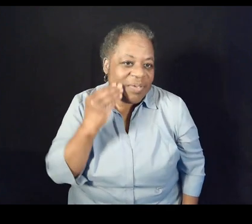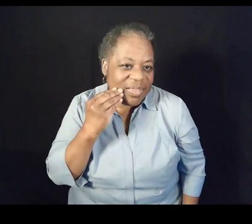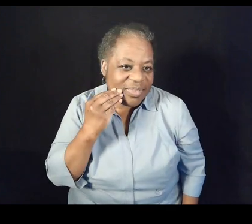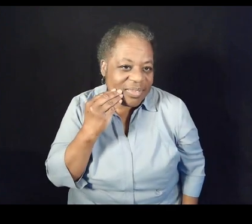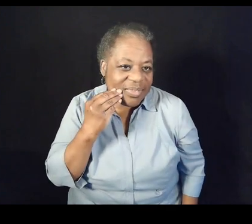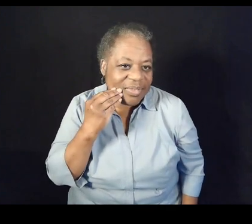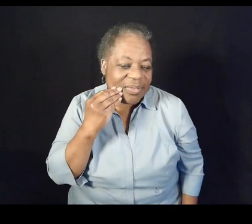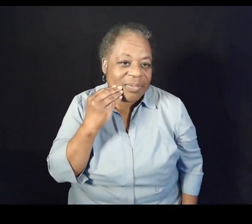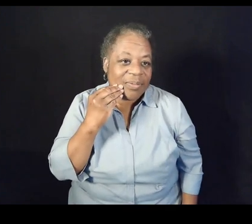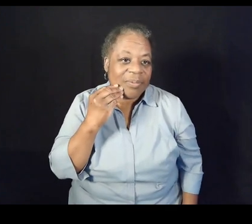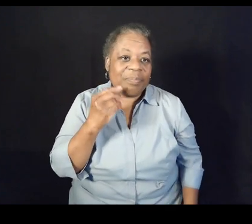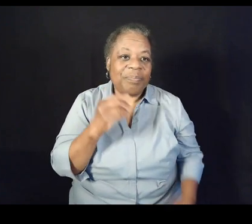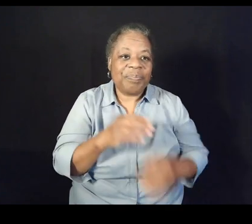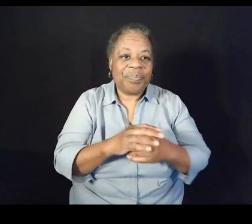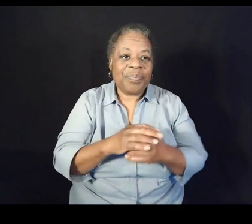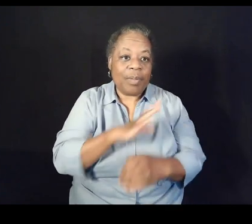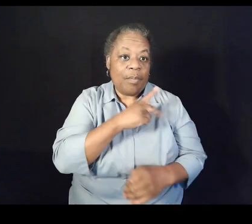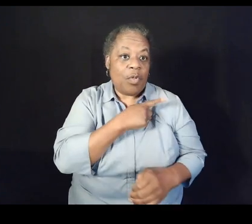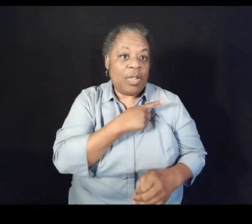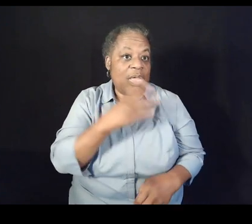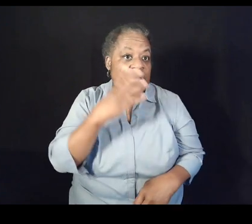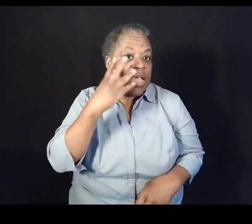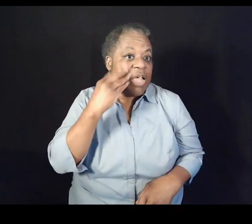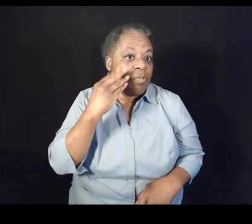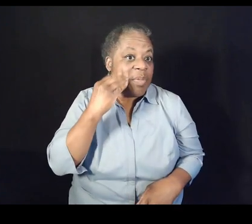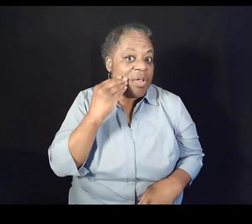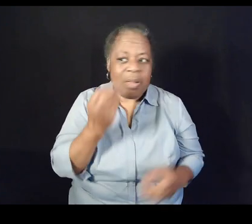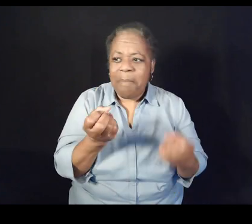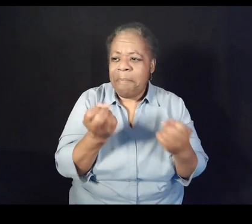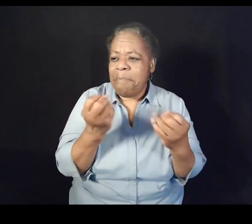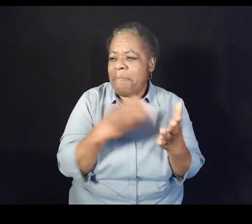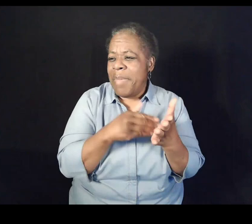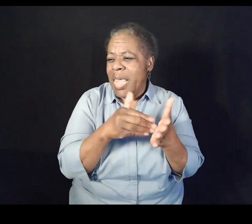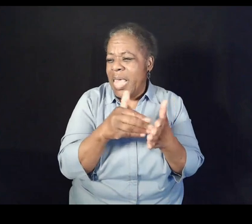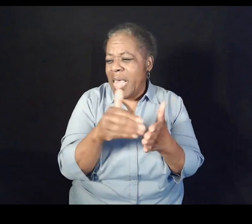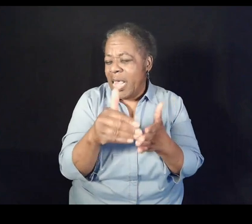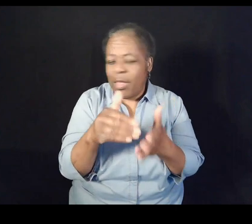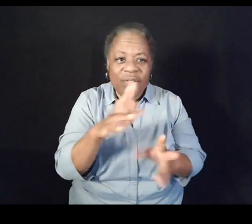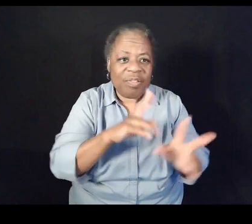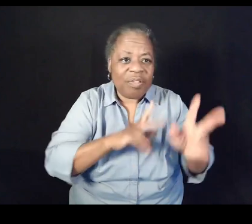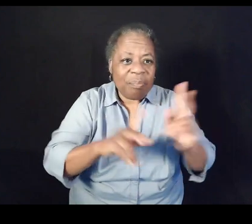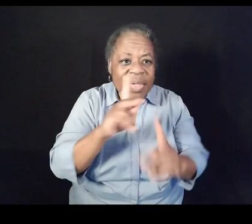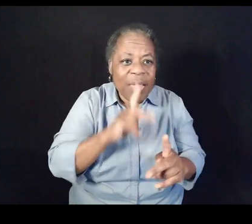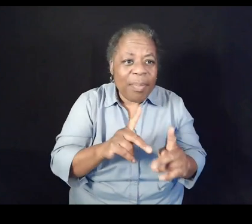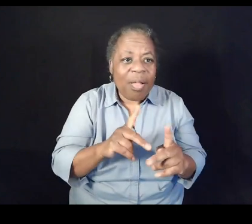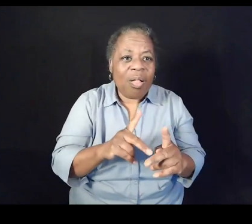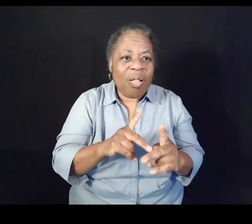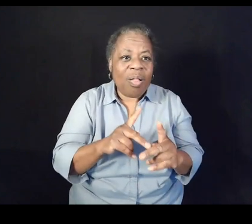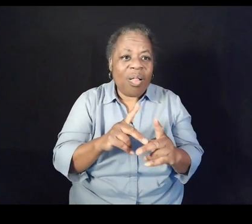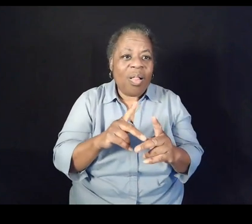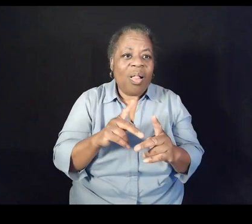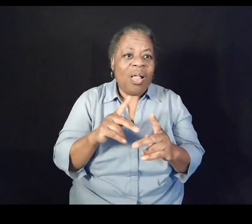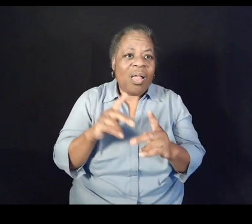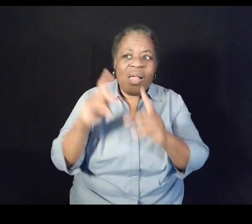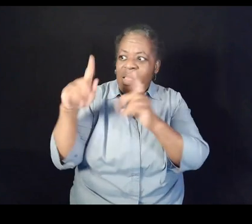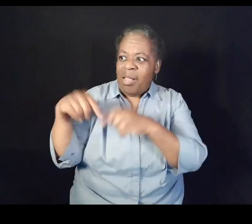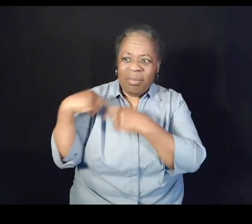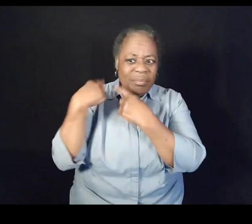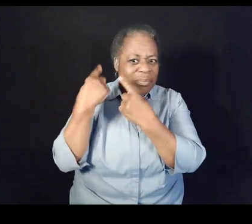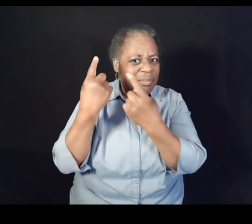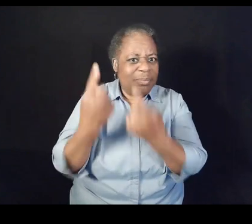First, there's the personal experience of billions of people. People of every era, culture, religion, and walk of